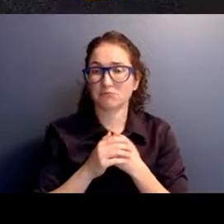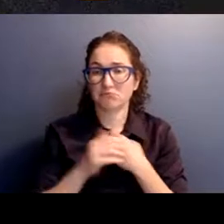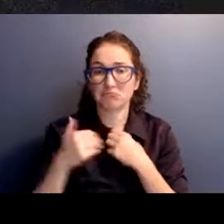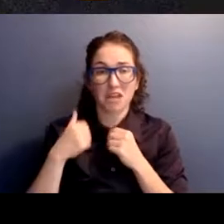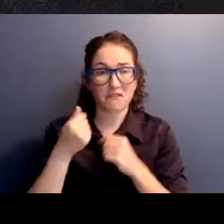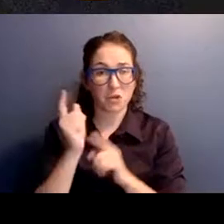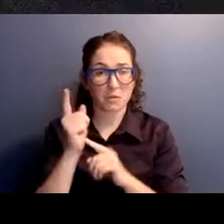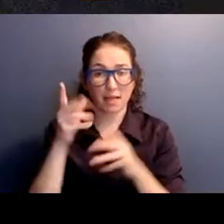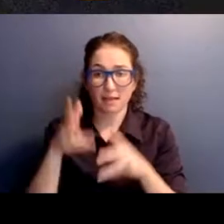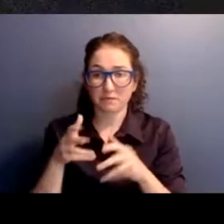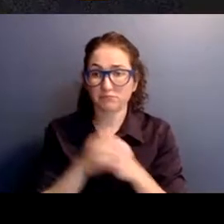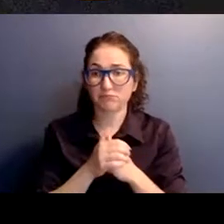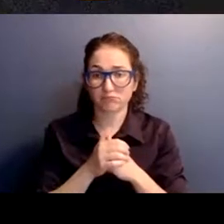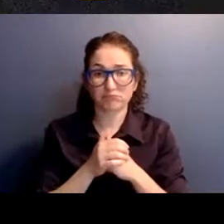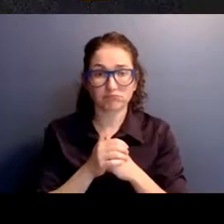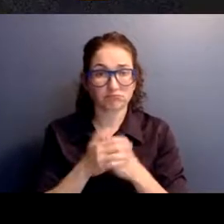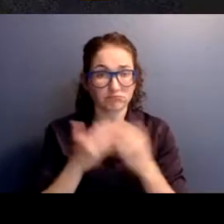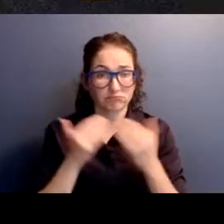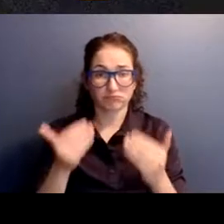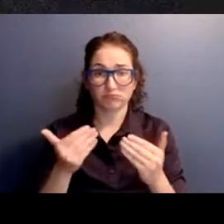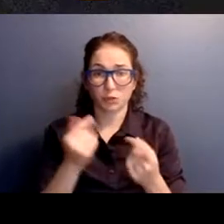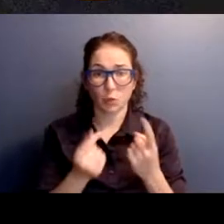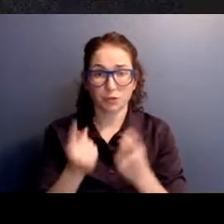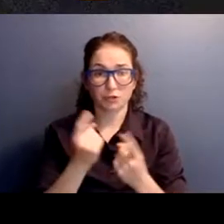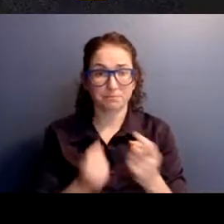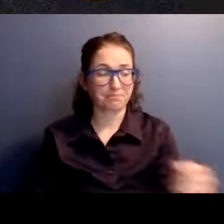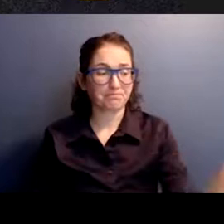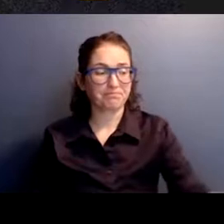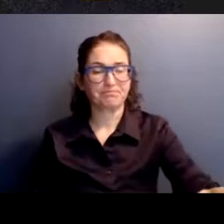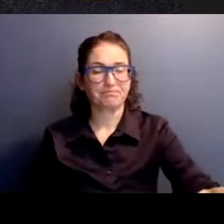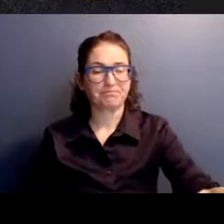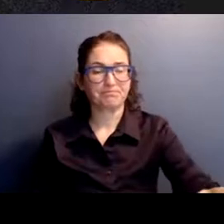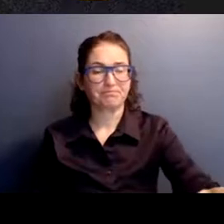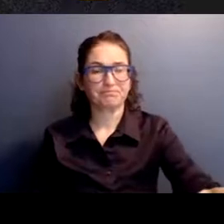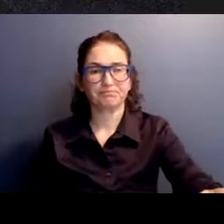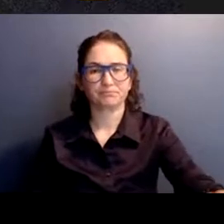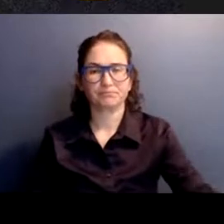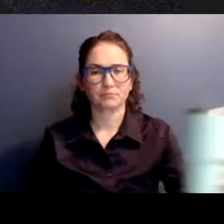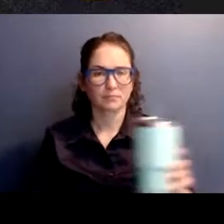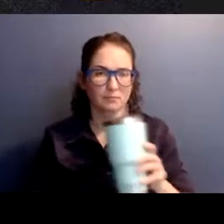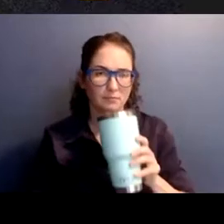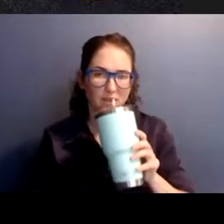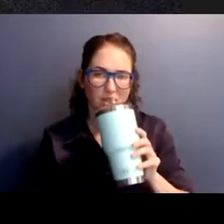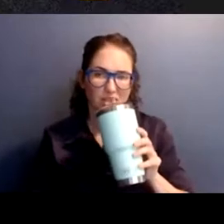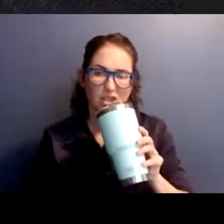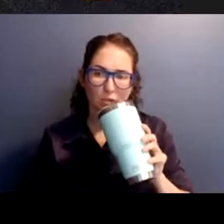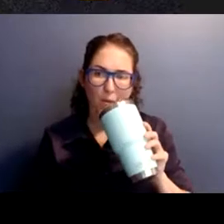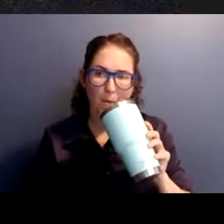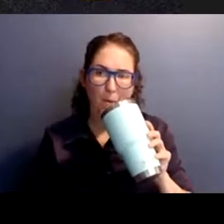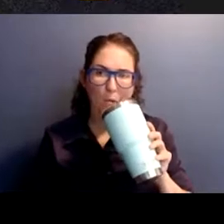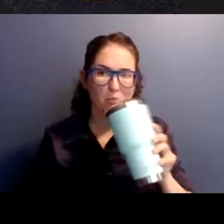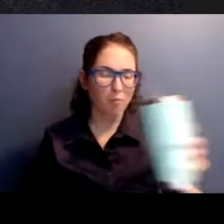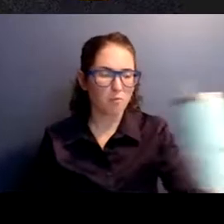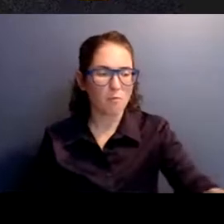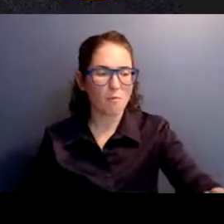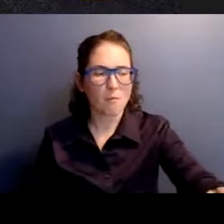few more minutes and would love to hear from you. And Melinda, Felicia, Meredith, just keep